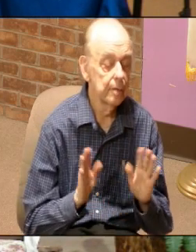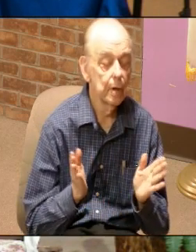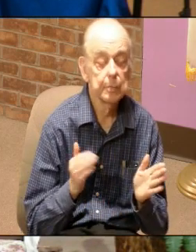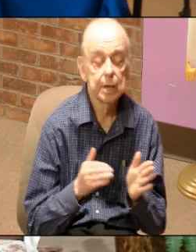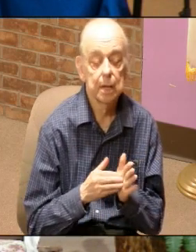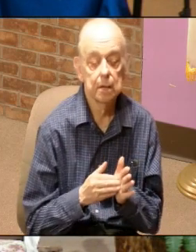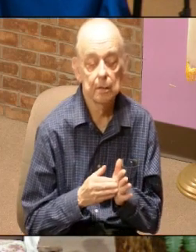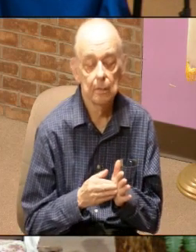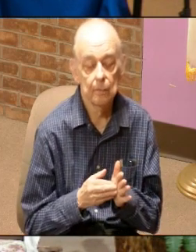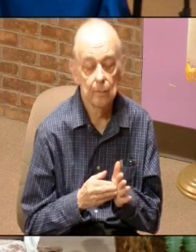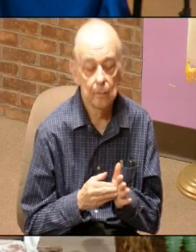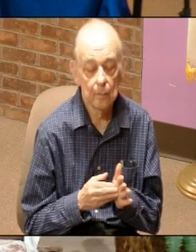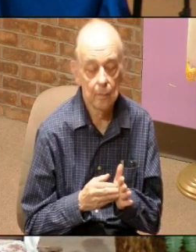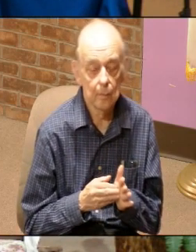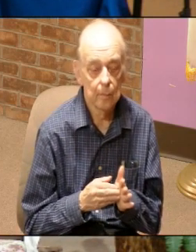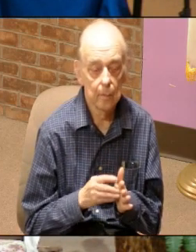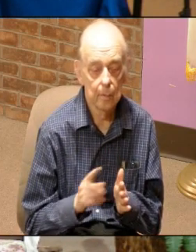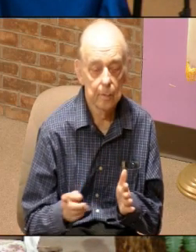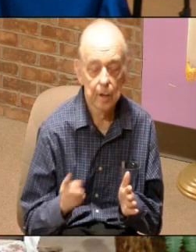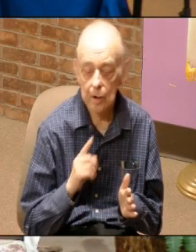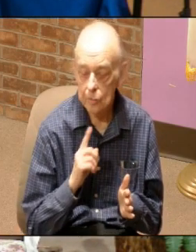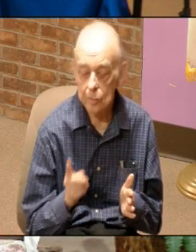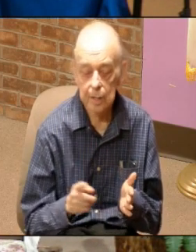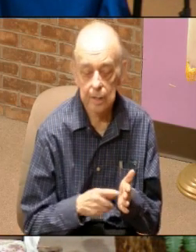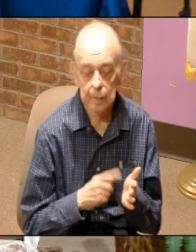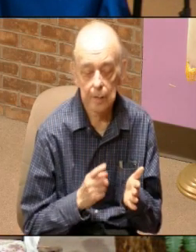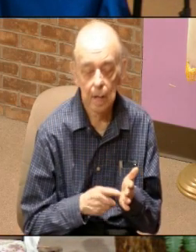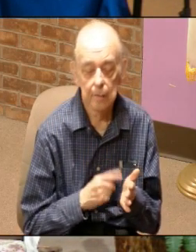again there are some times